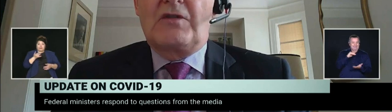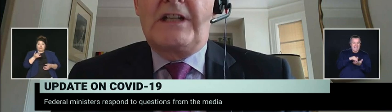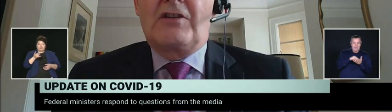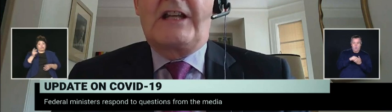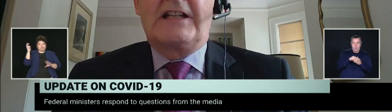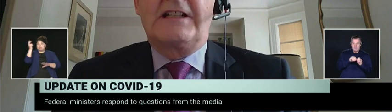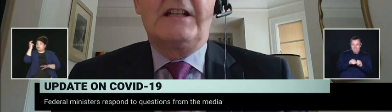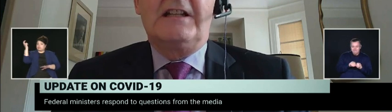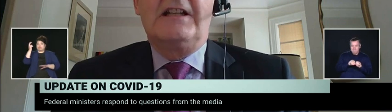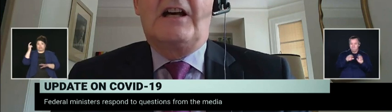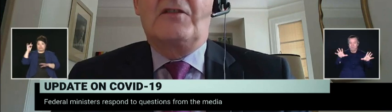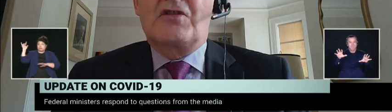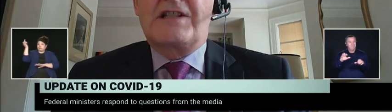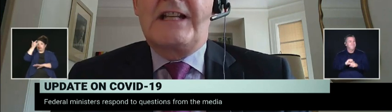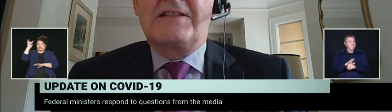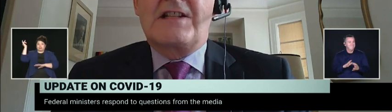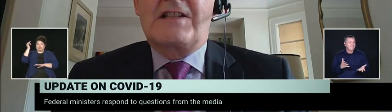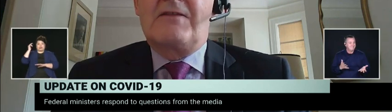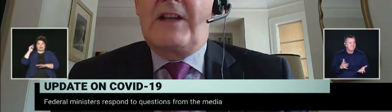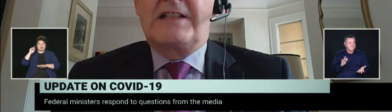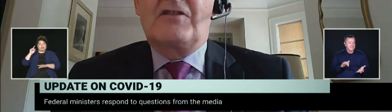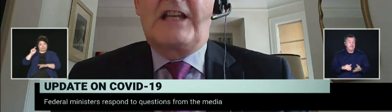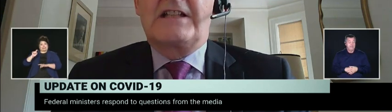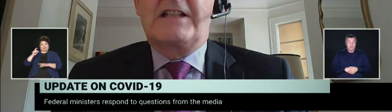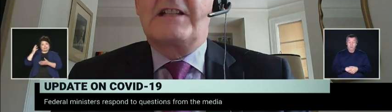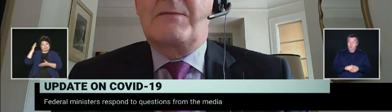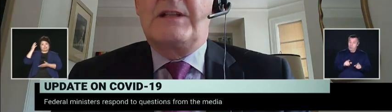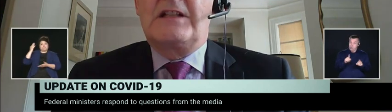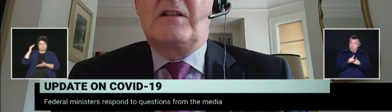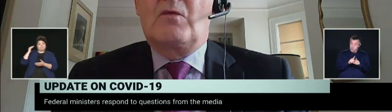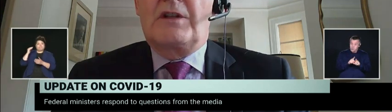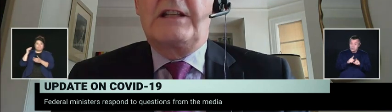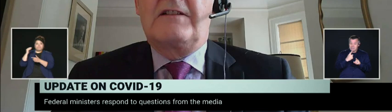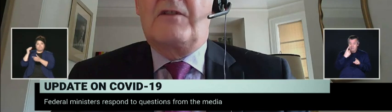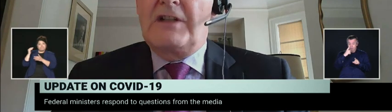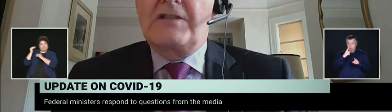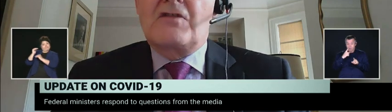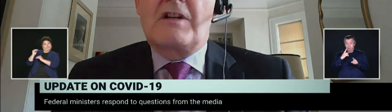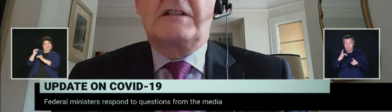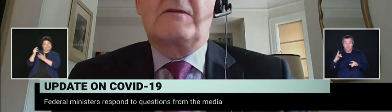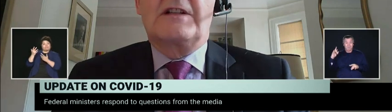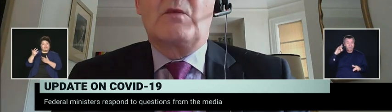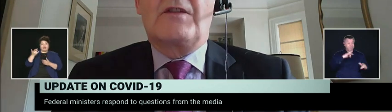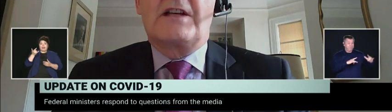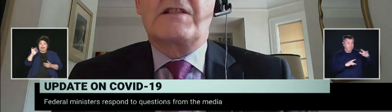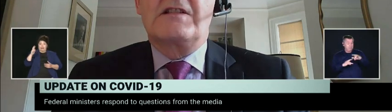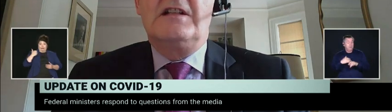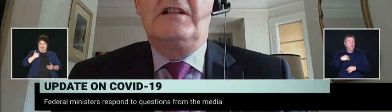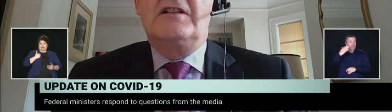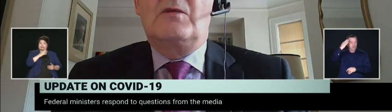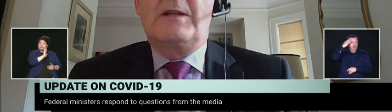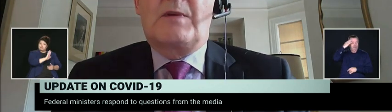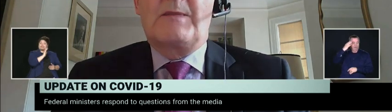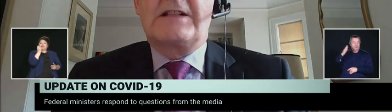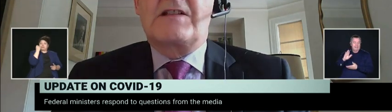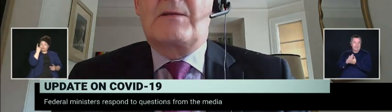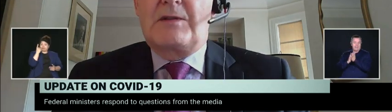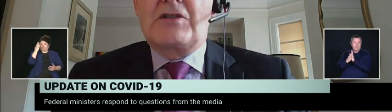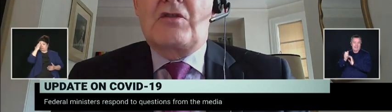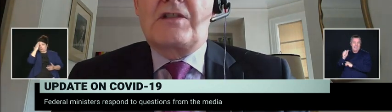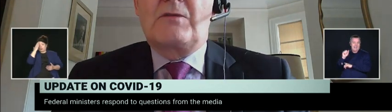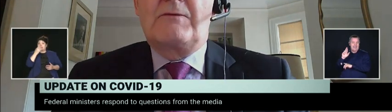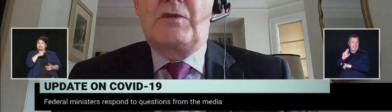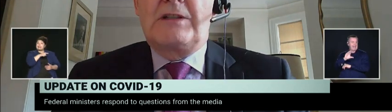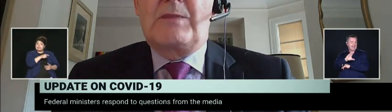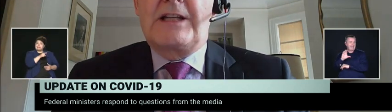I'm sure that Air Canada understands this. In fact, Air Canada has been working very constructively with us to implement some of